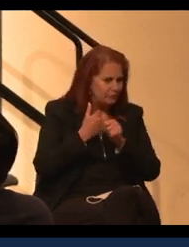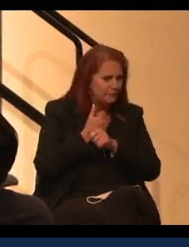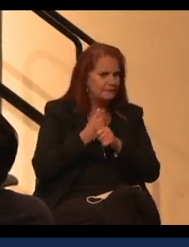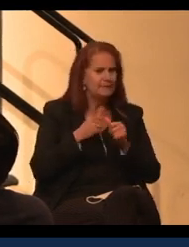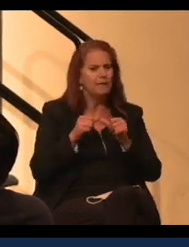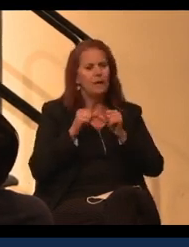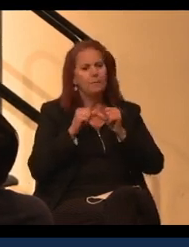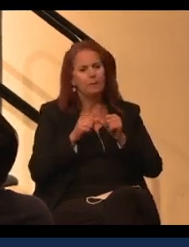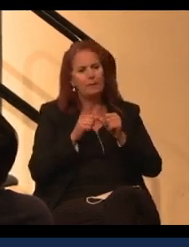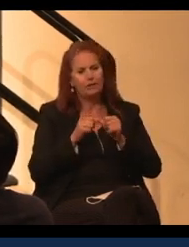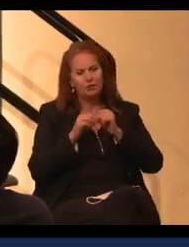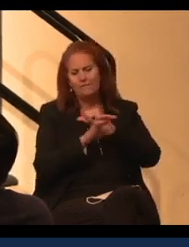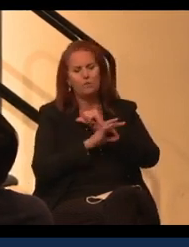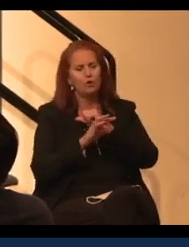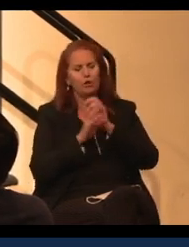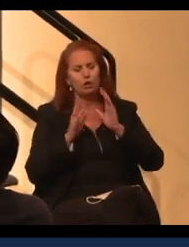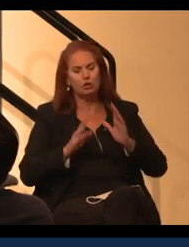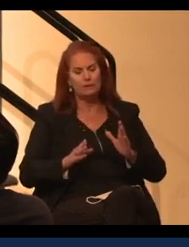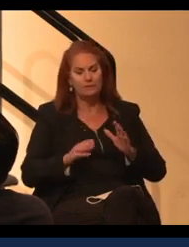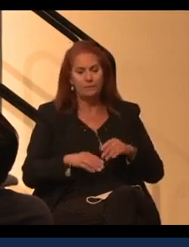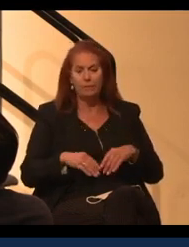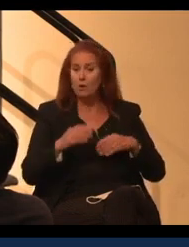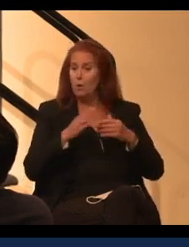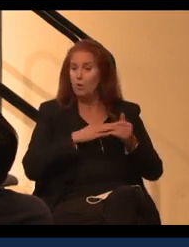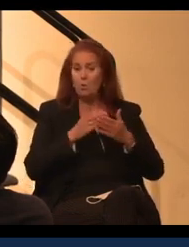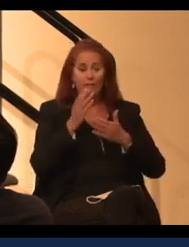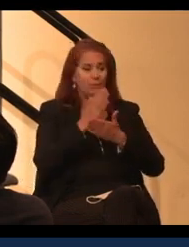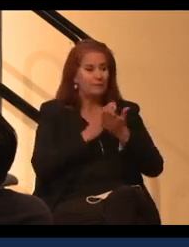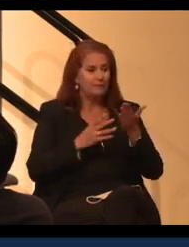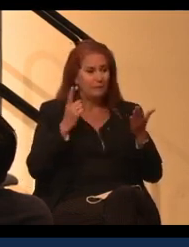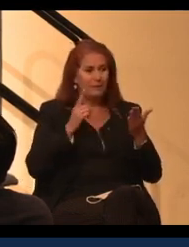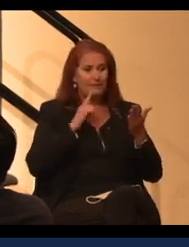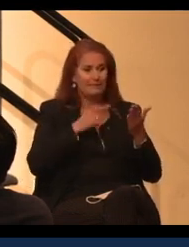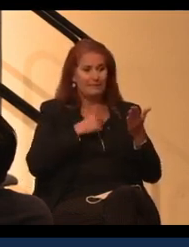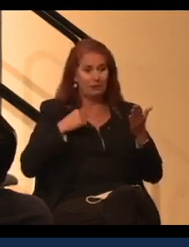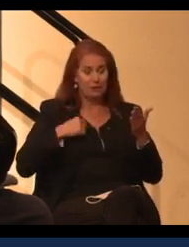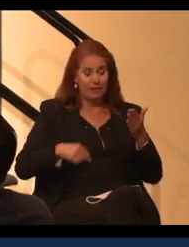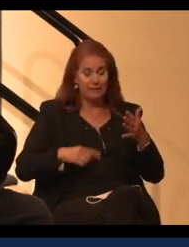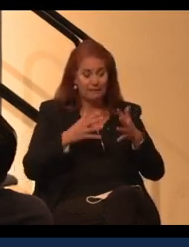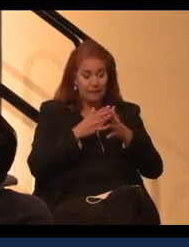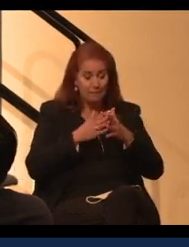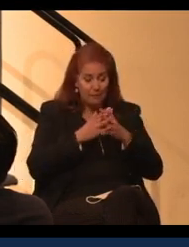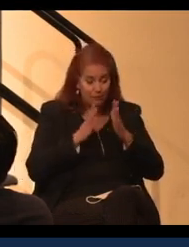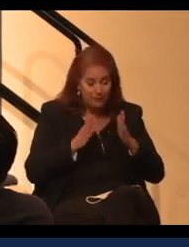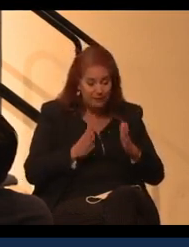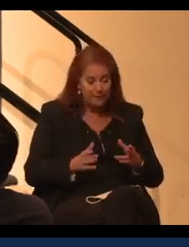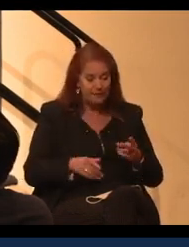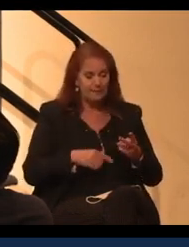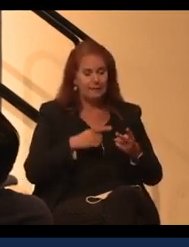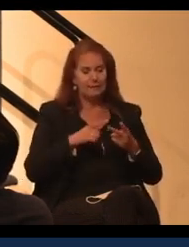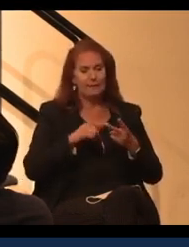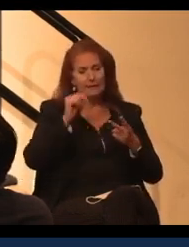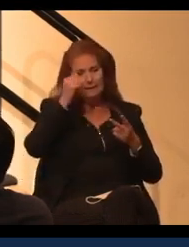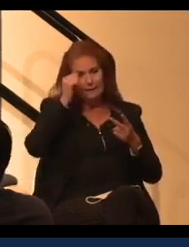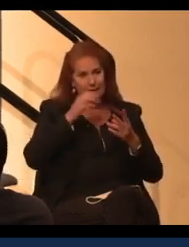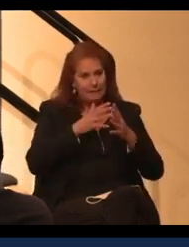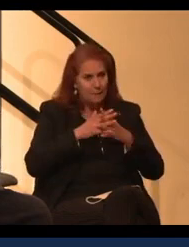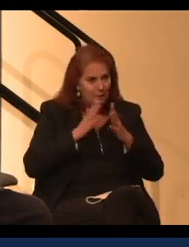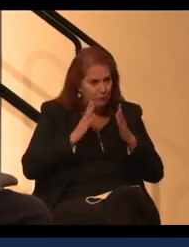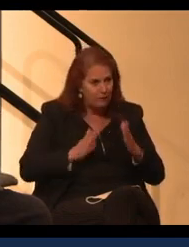perpetual foreigners. So whether someone is a Chinese American, Indian